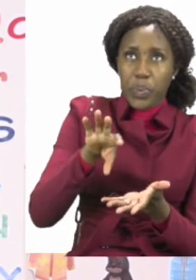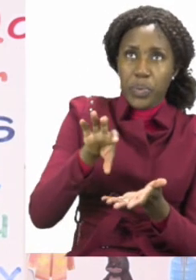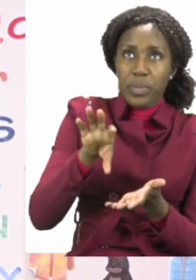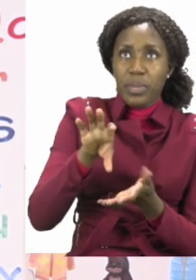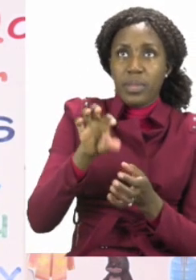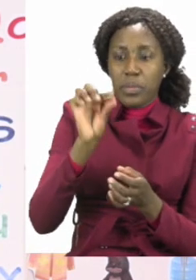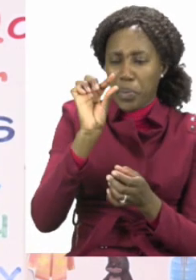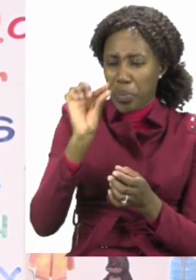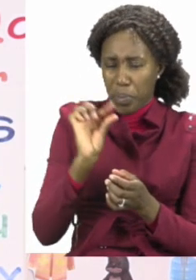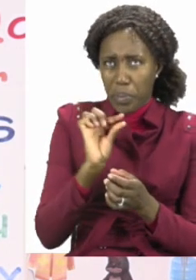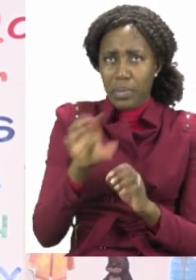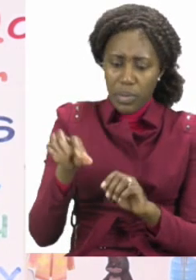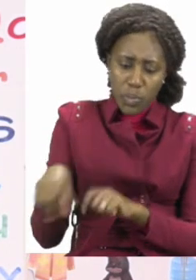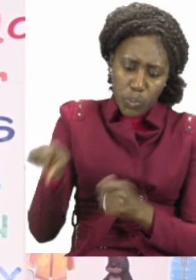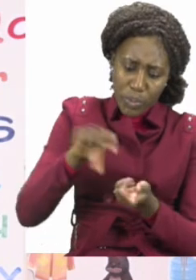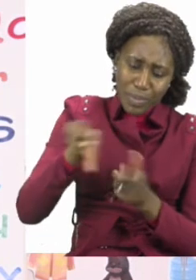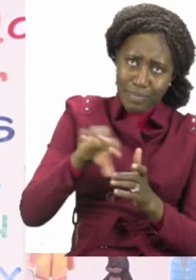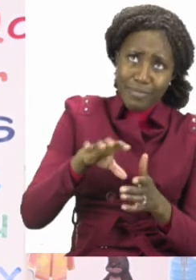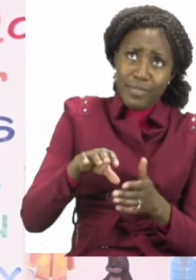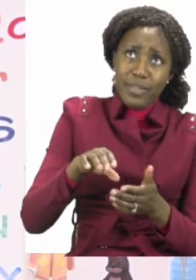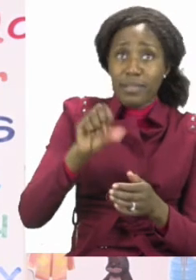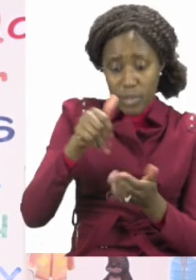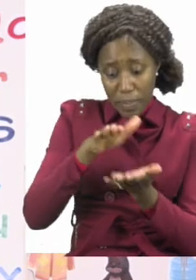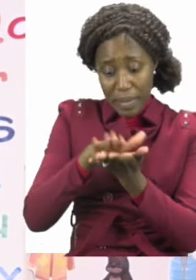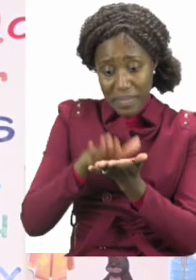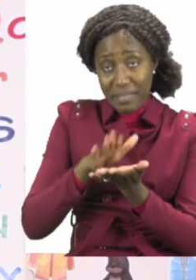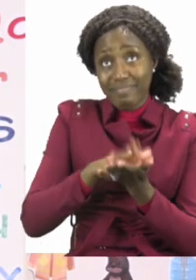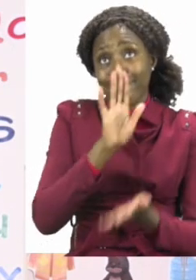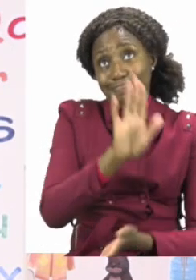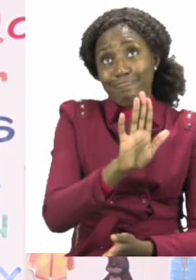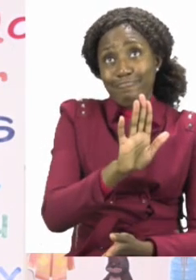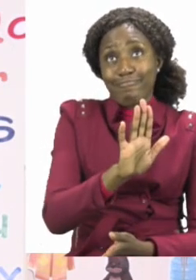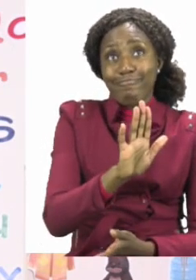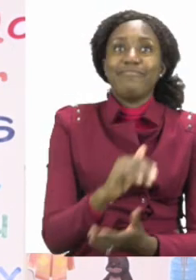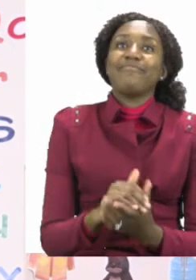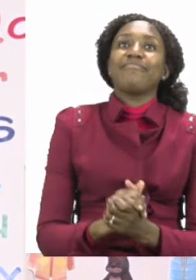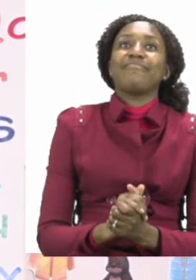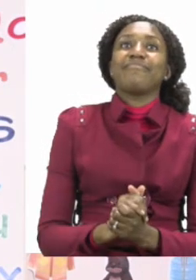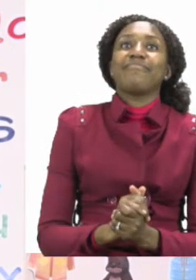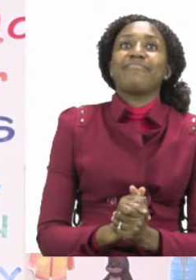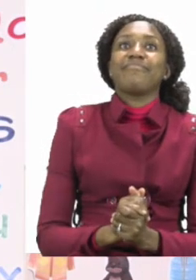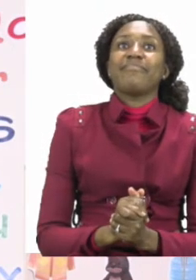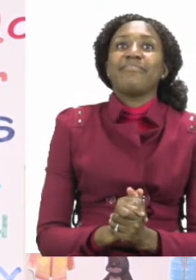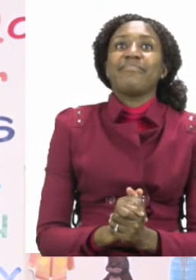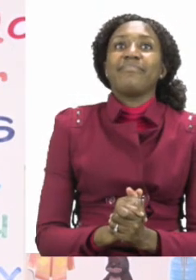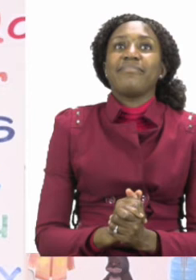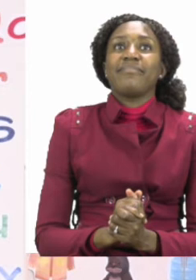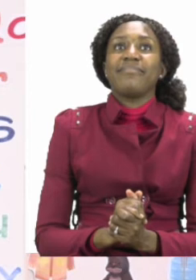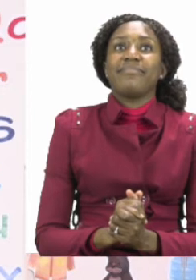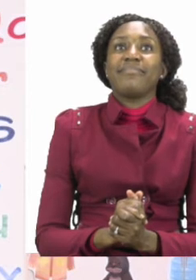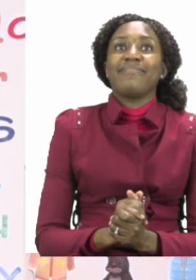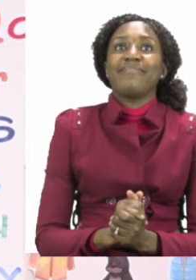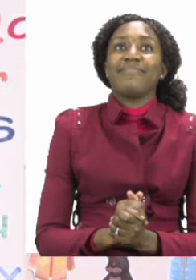can throw off all the extra tea leaves that you have.